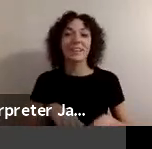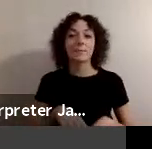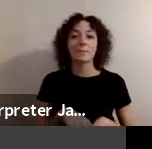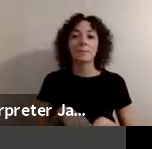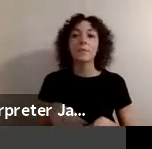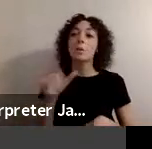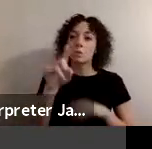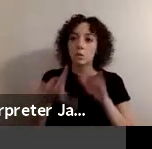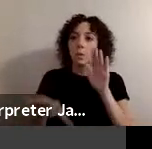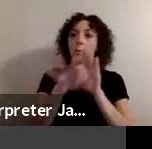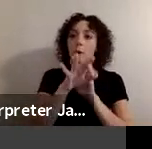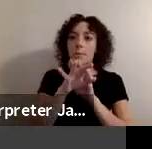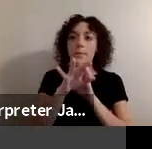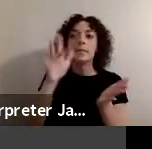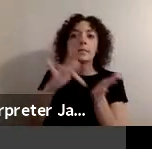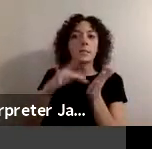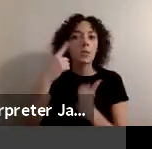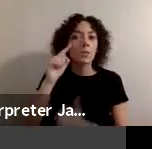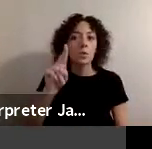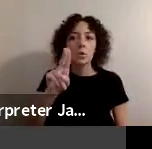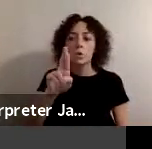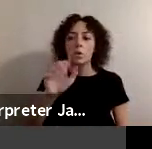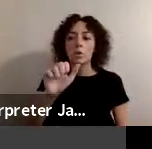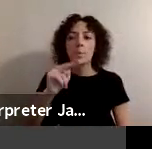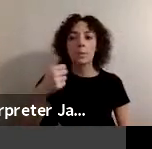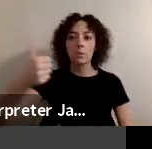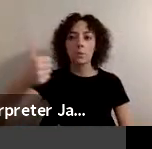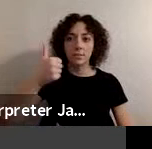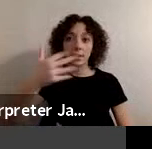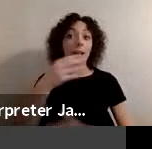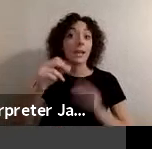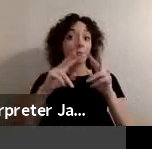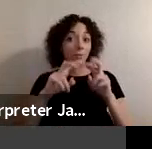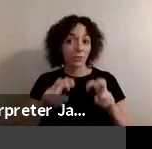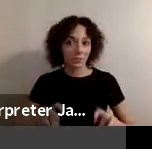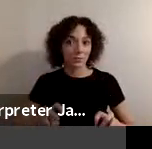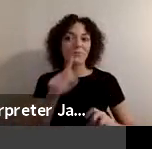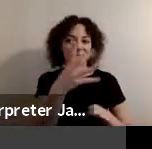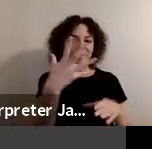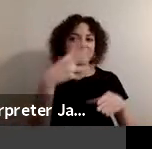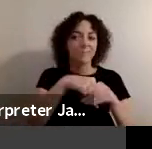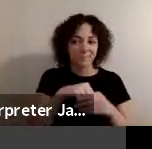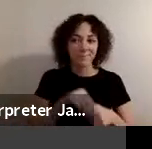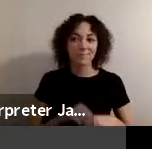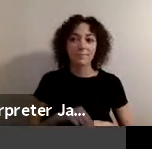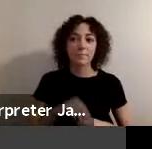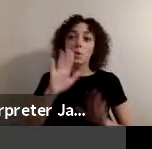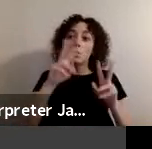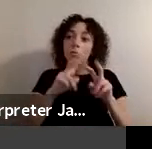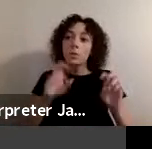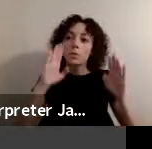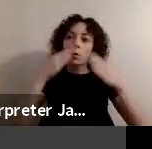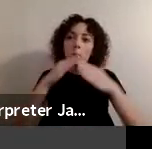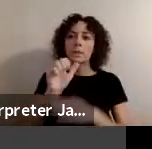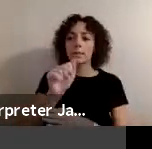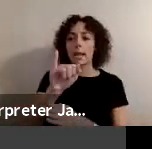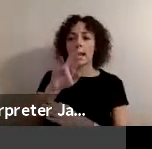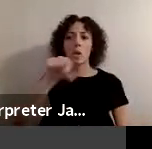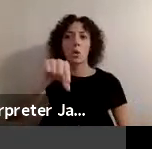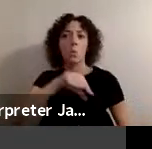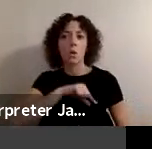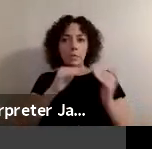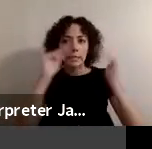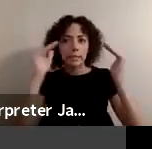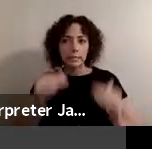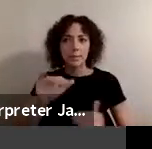Center for Urban Transportation and Research. Her research focuses on air quality systems modeling, and she